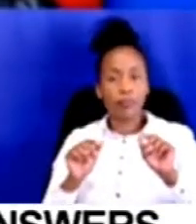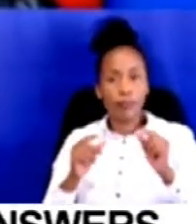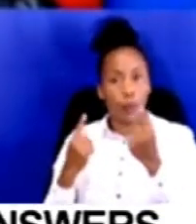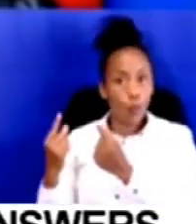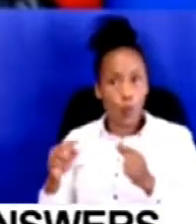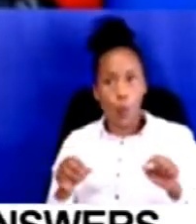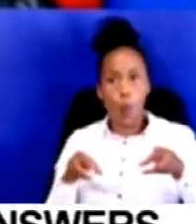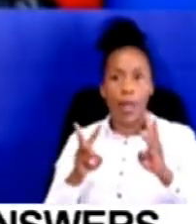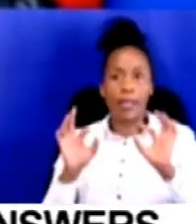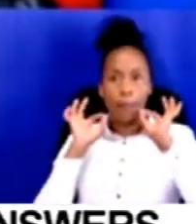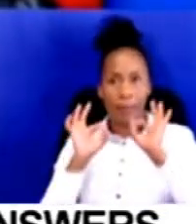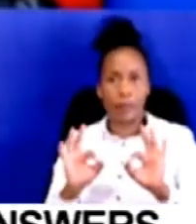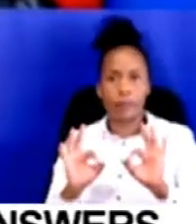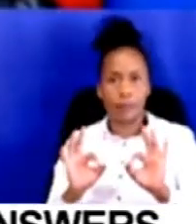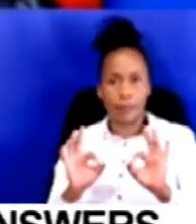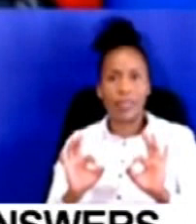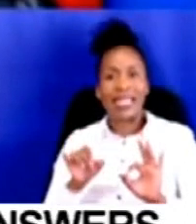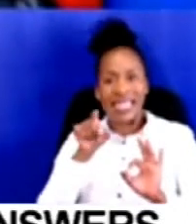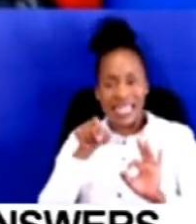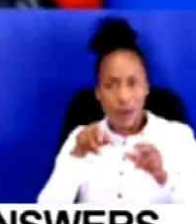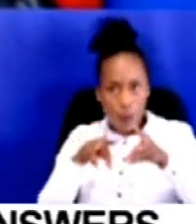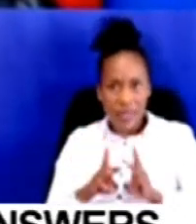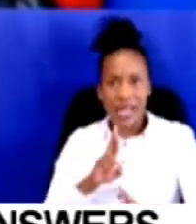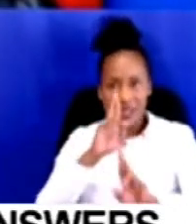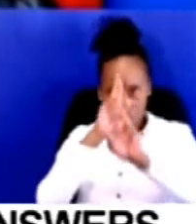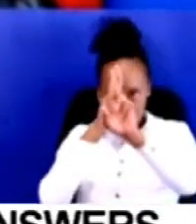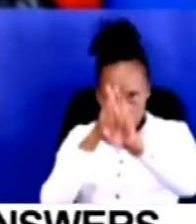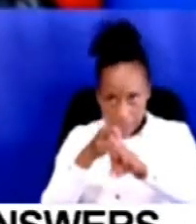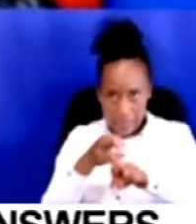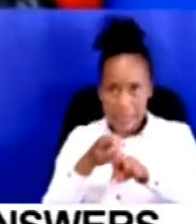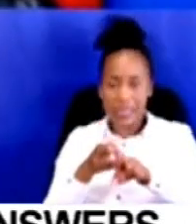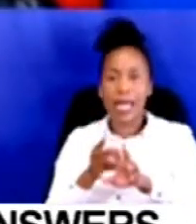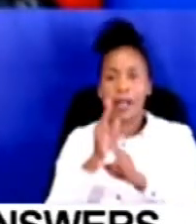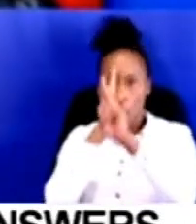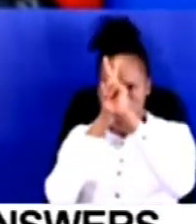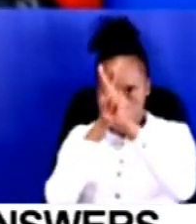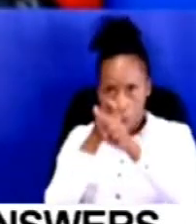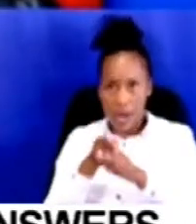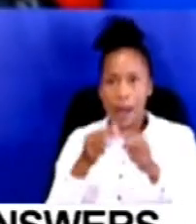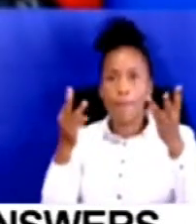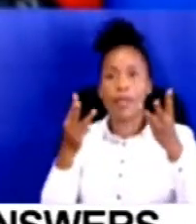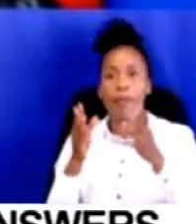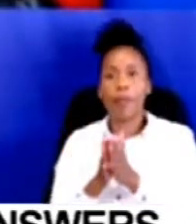that respects and honors the people that they've elected.